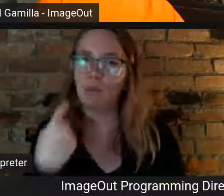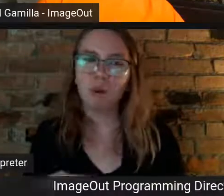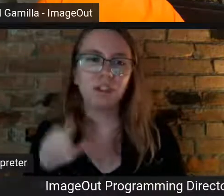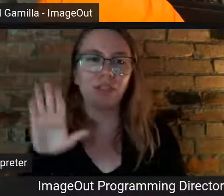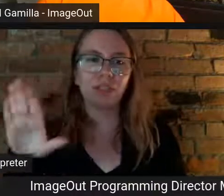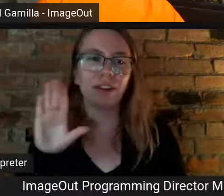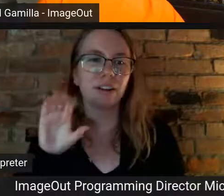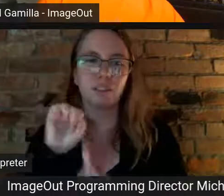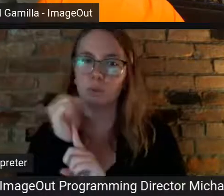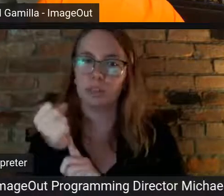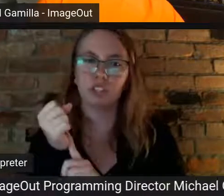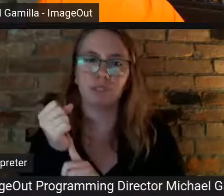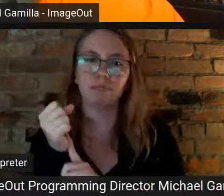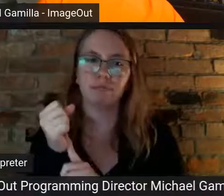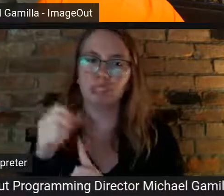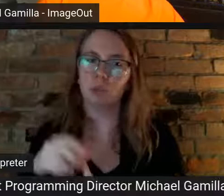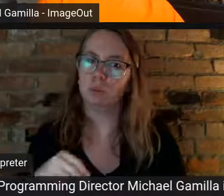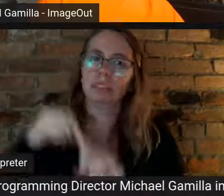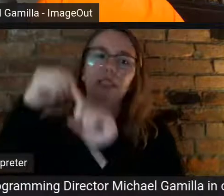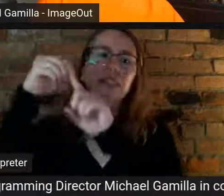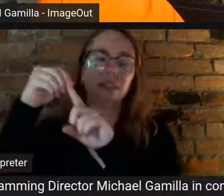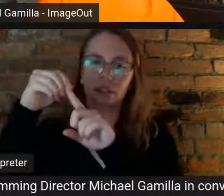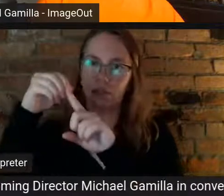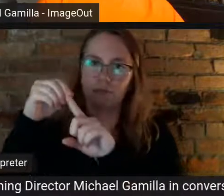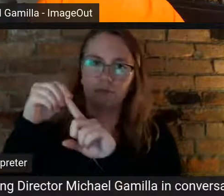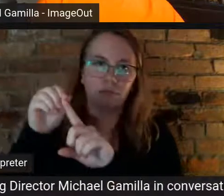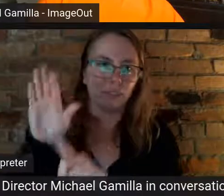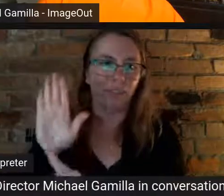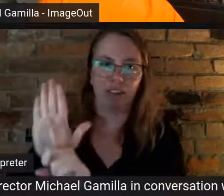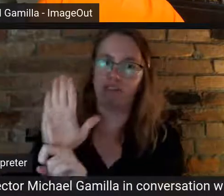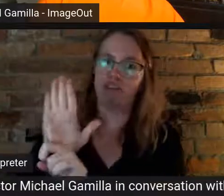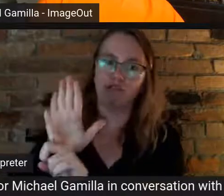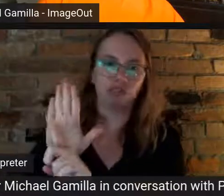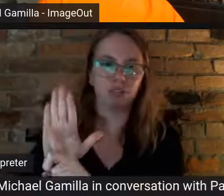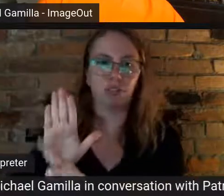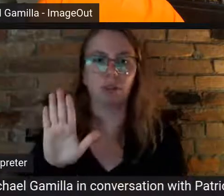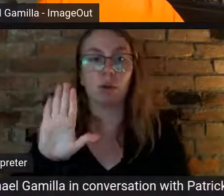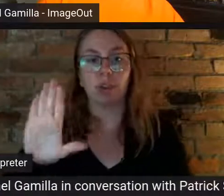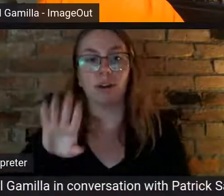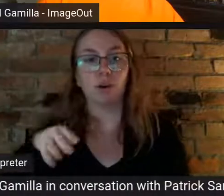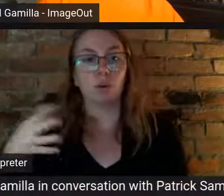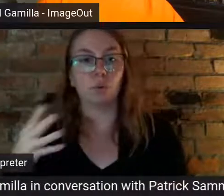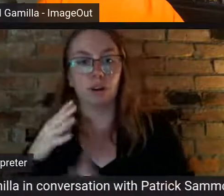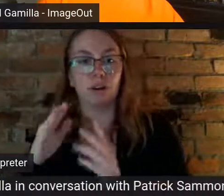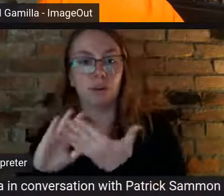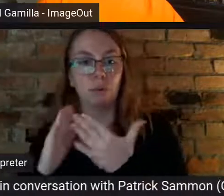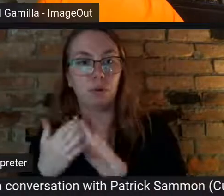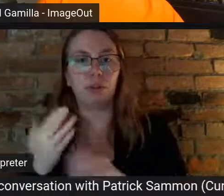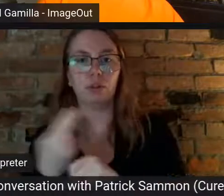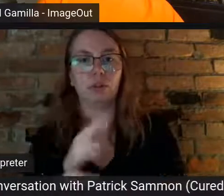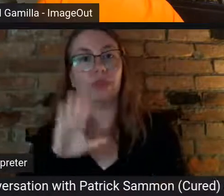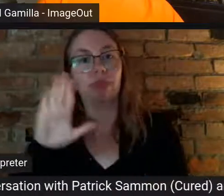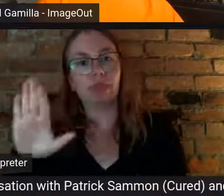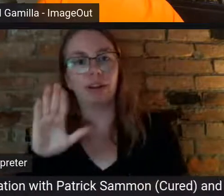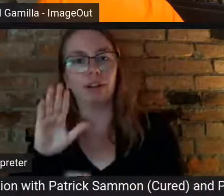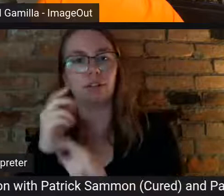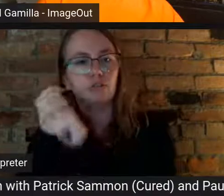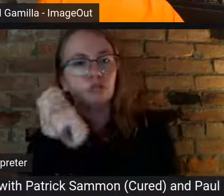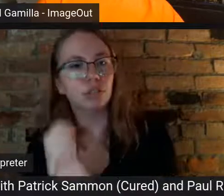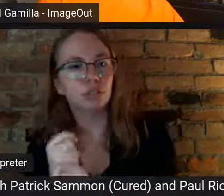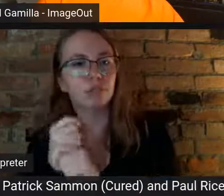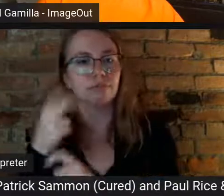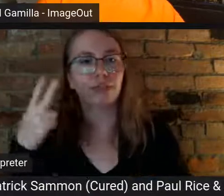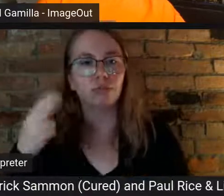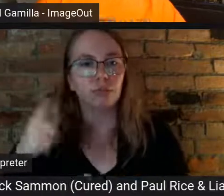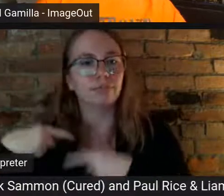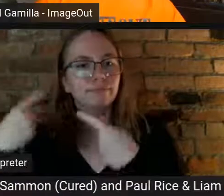think the queer community there has to use and is using its own traditions, and